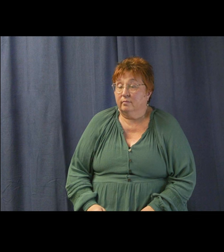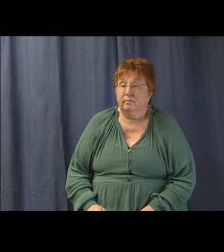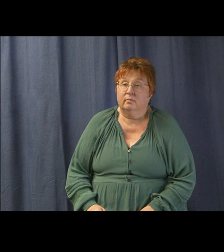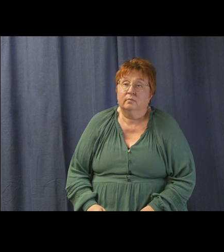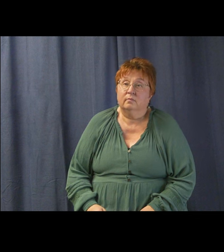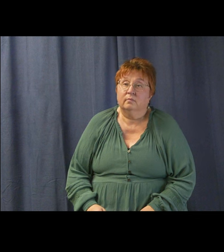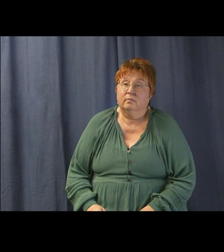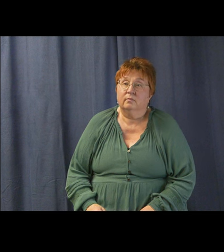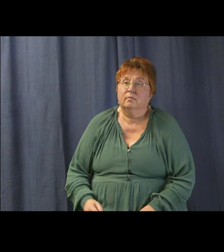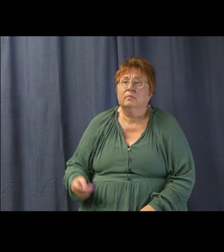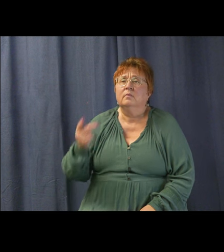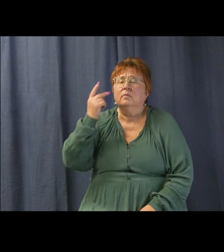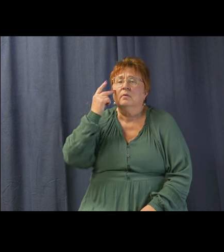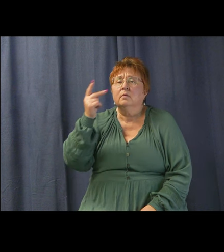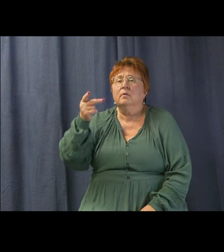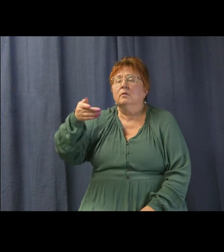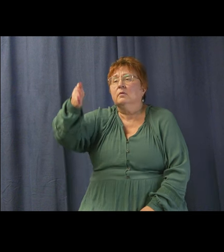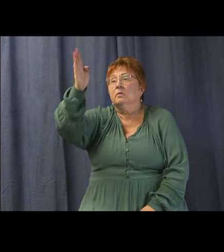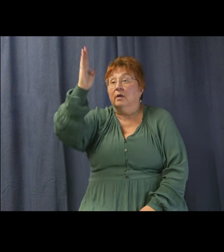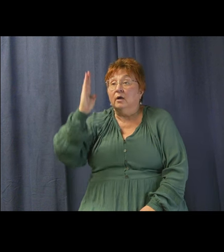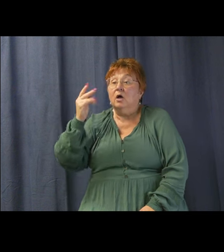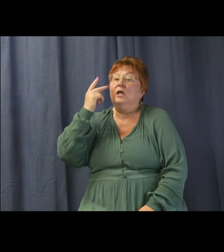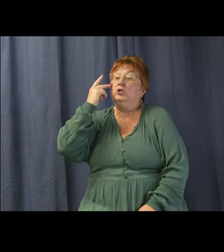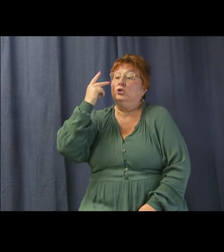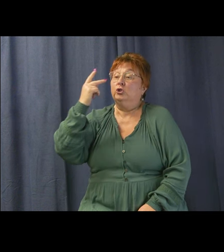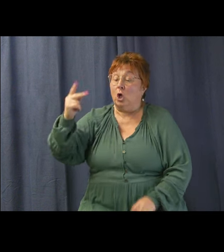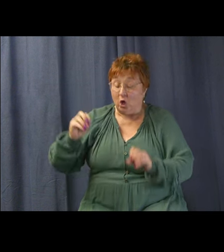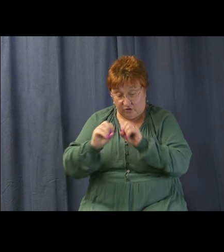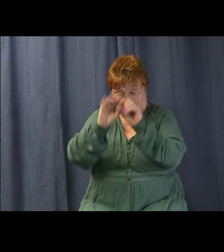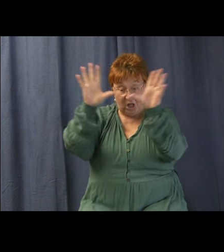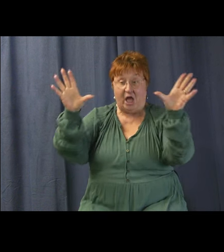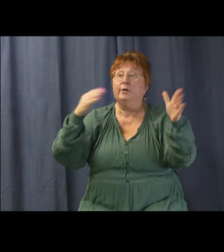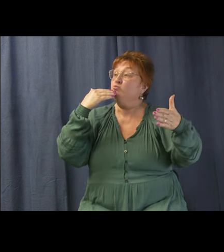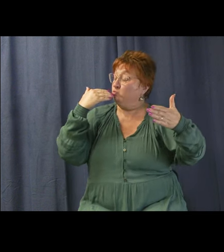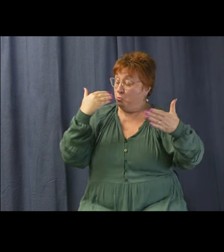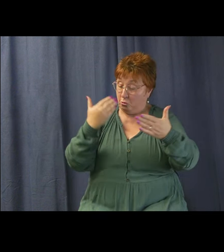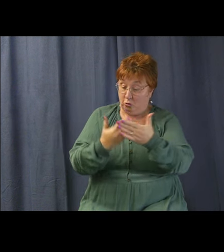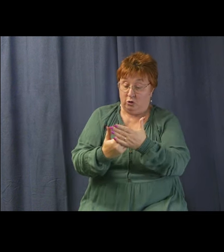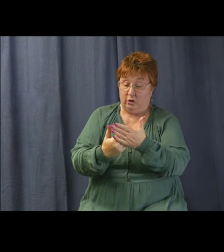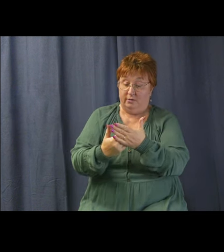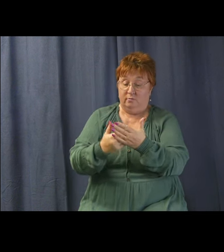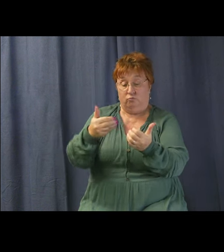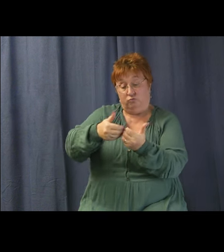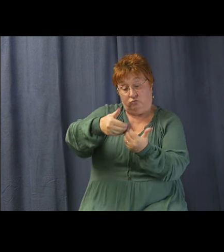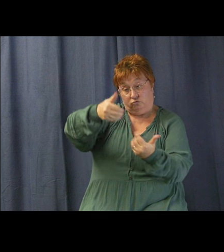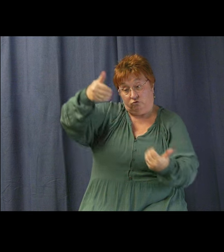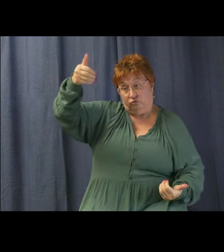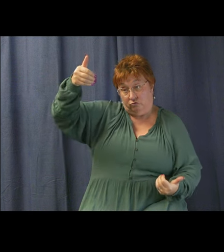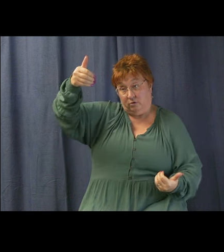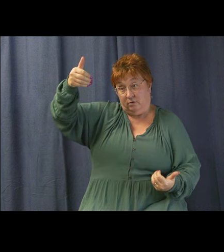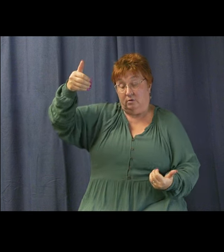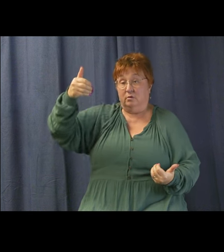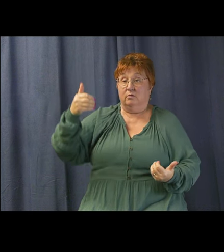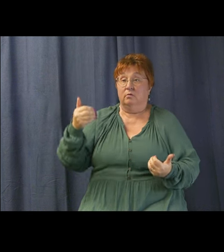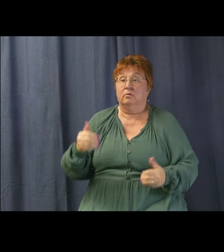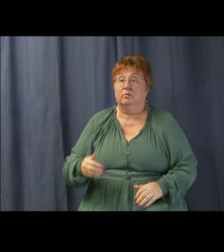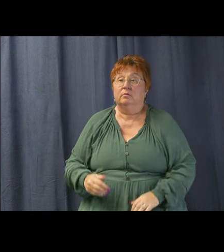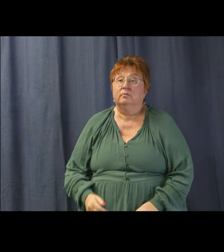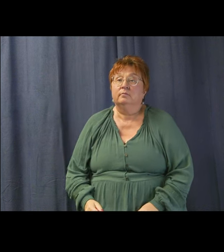So here we see where it says God saw the light, that it was good. He divides the light from the darkness. I have